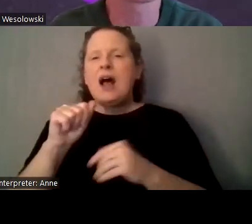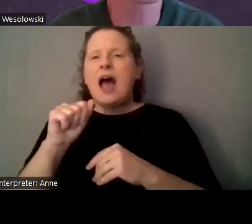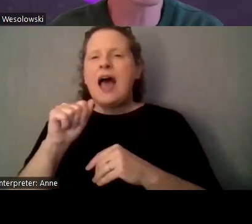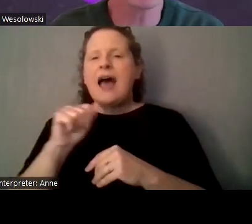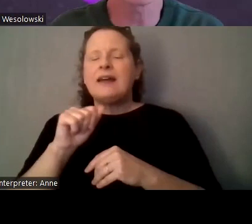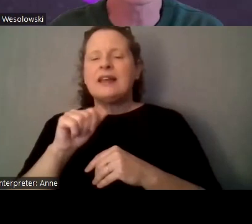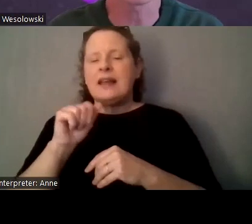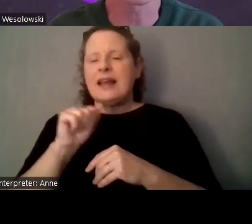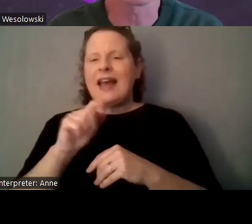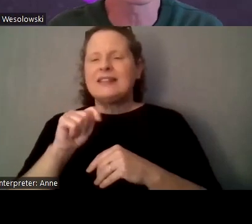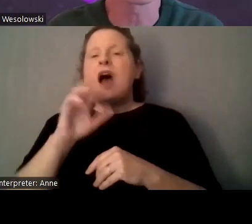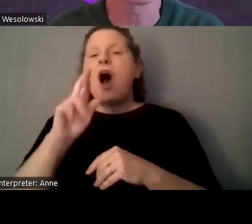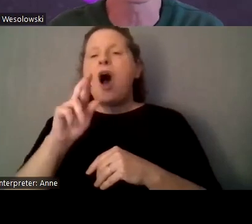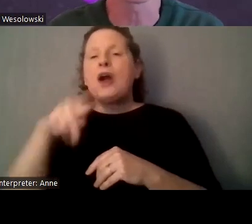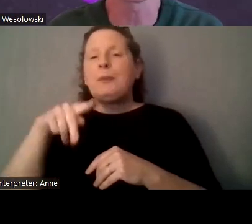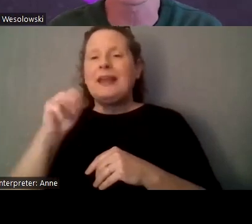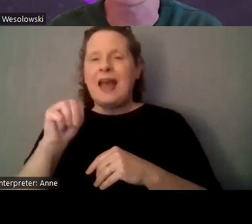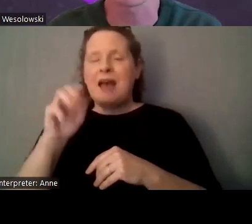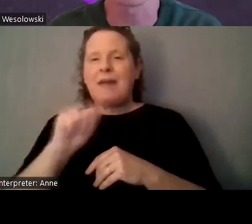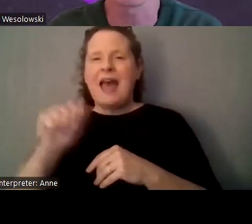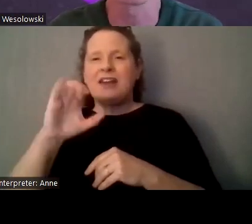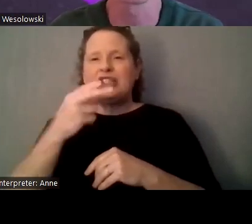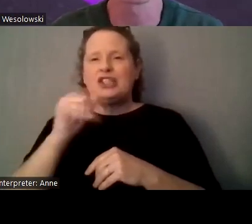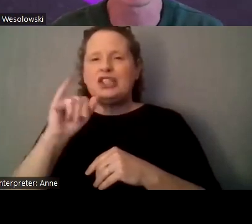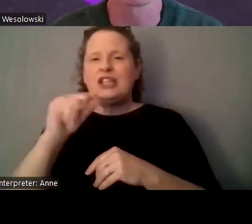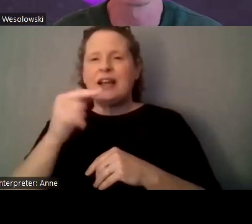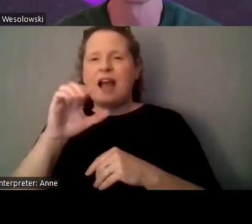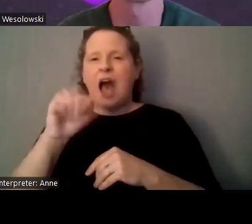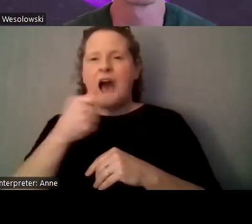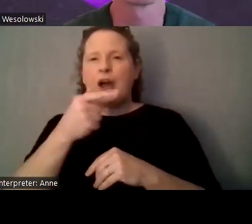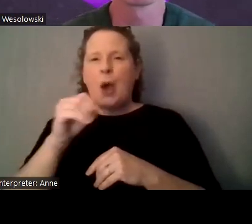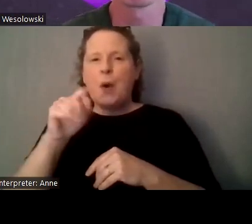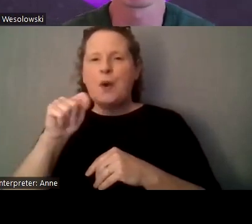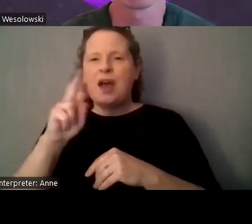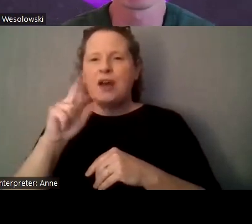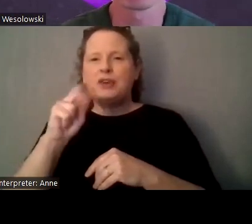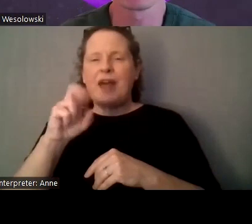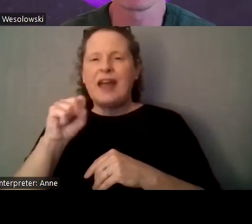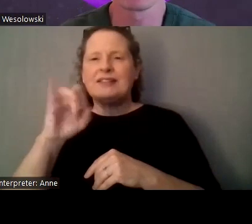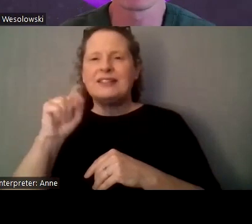rpm@transitchicago.com. I'd like to hand it over to Jeff Wilson to kick off this meeting. Thank you.